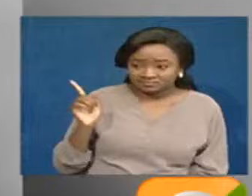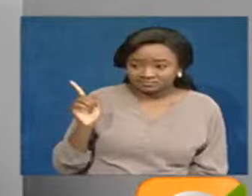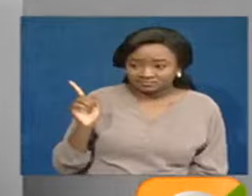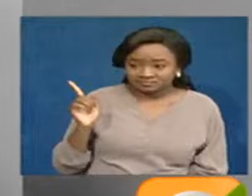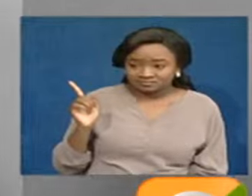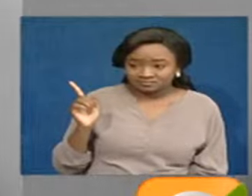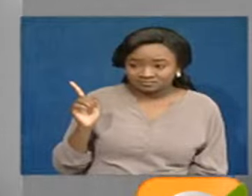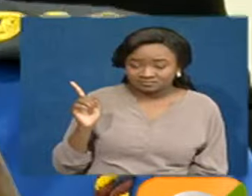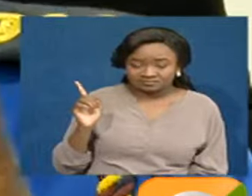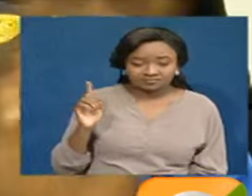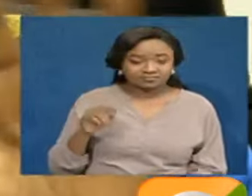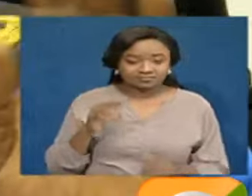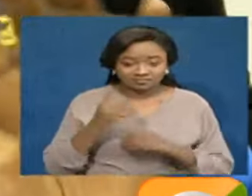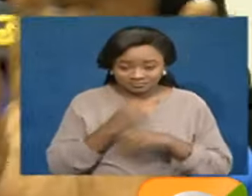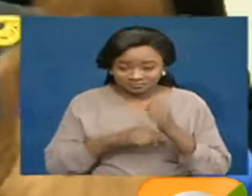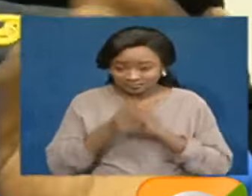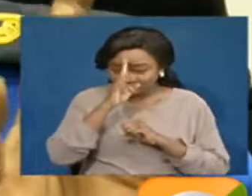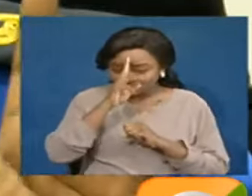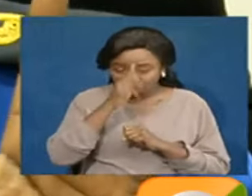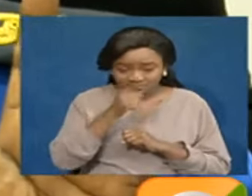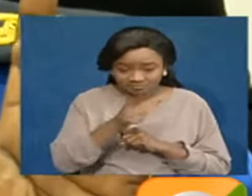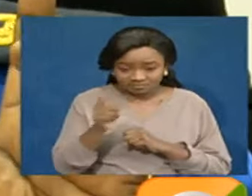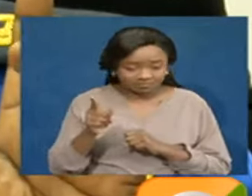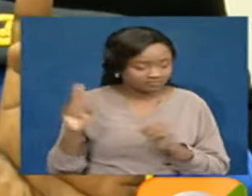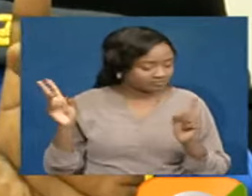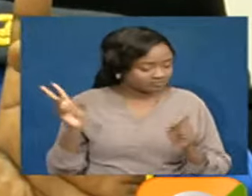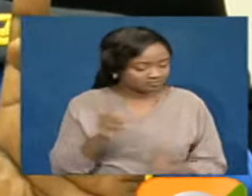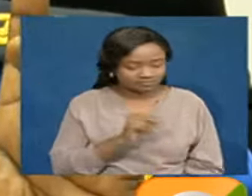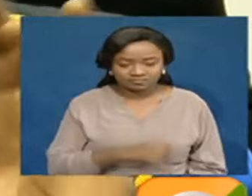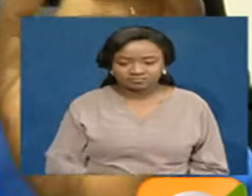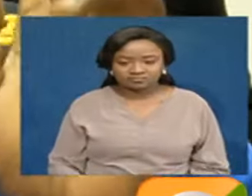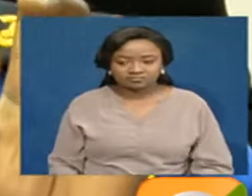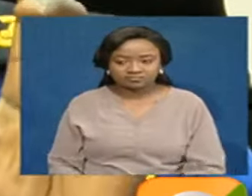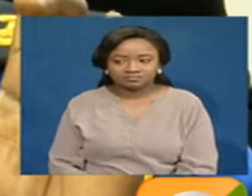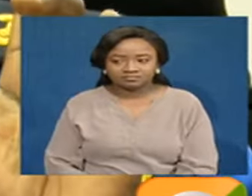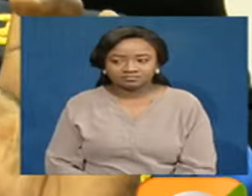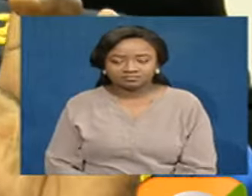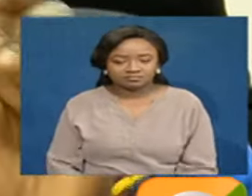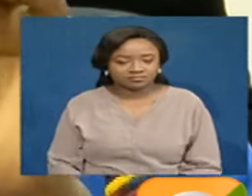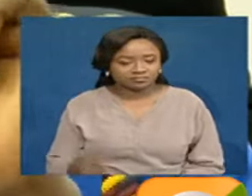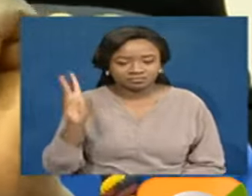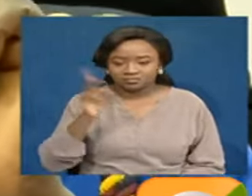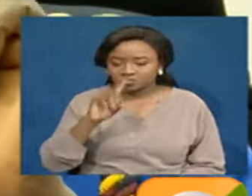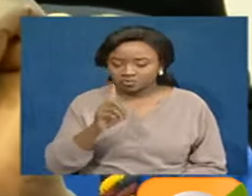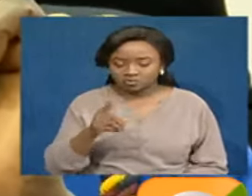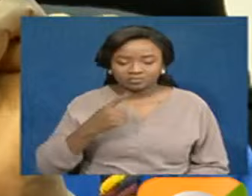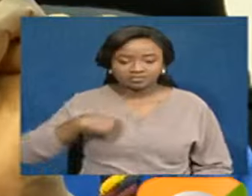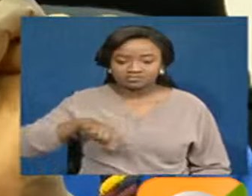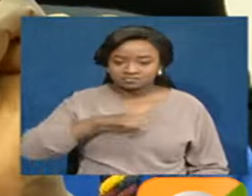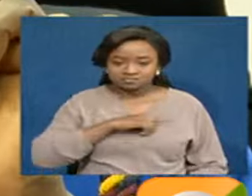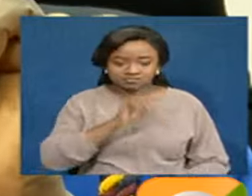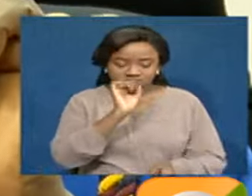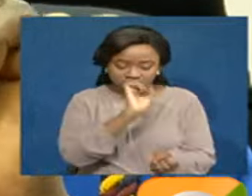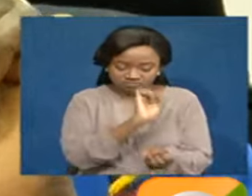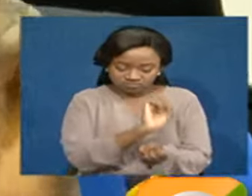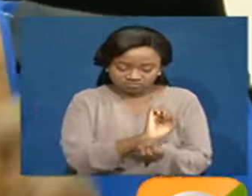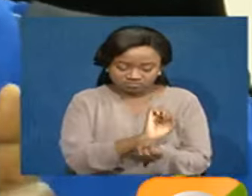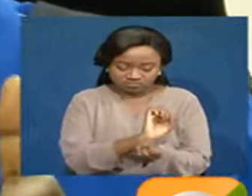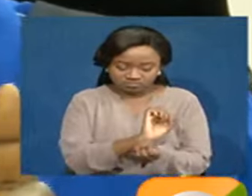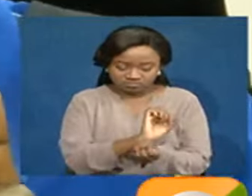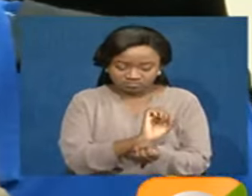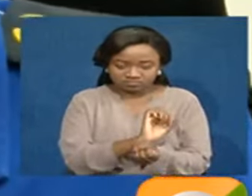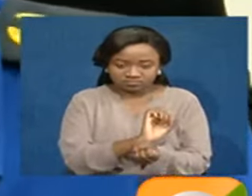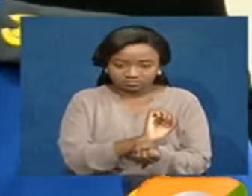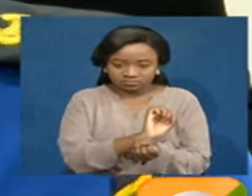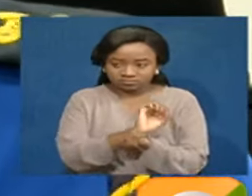Kenya kiholela. Police don't kidnap anybody. No. We arrest and